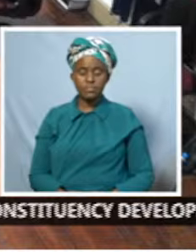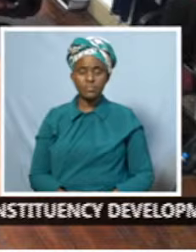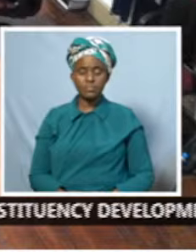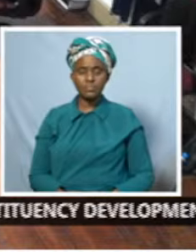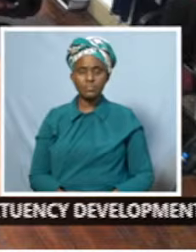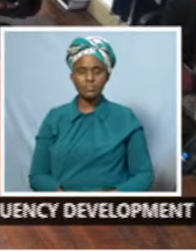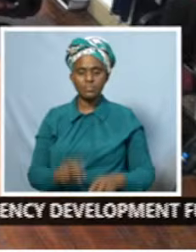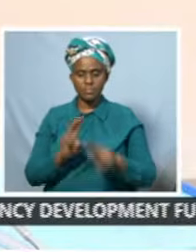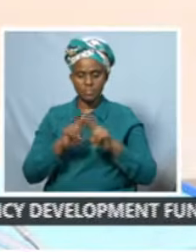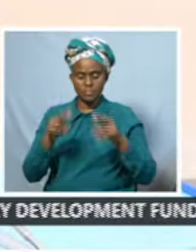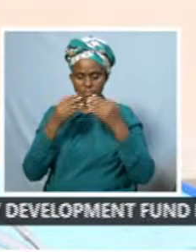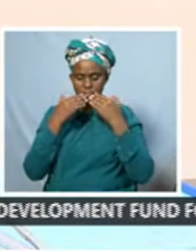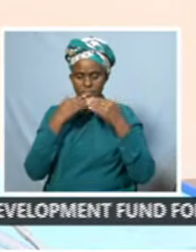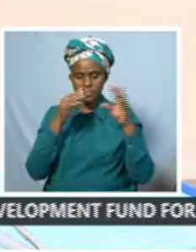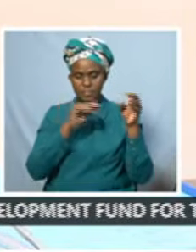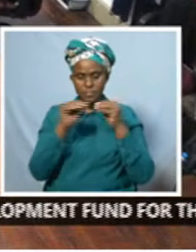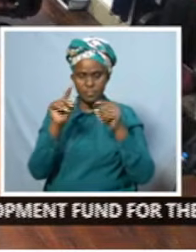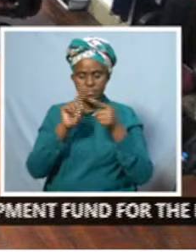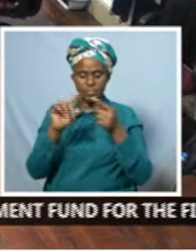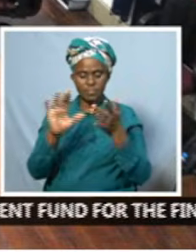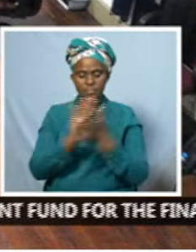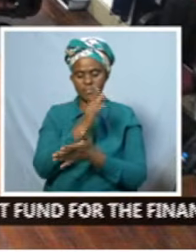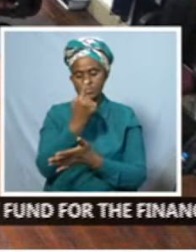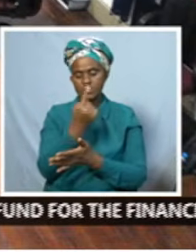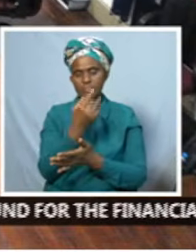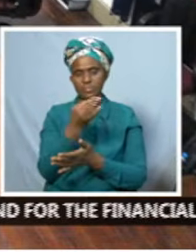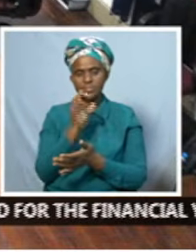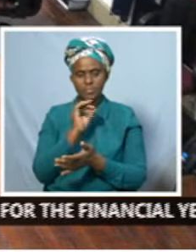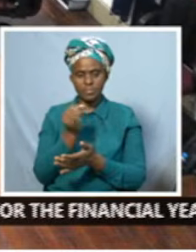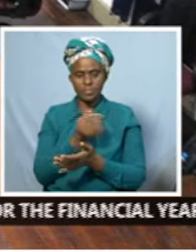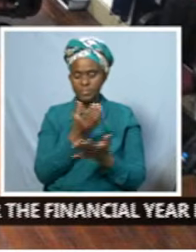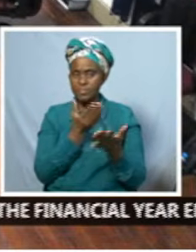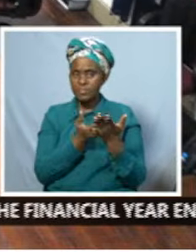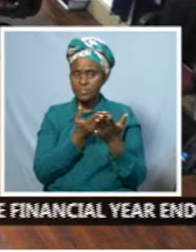Thank you, Chair. We go to page 1 of